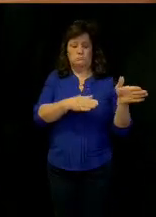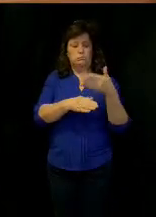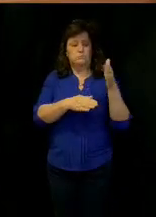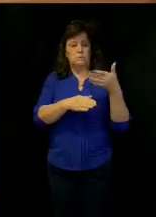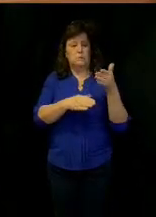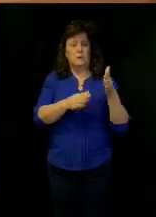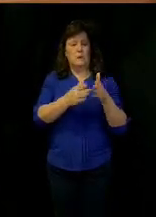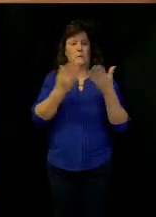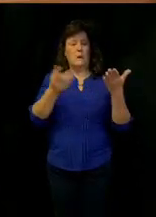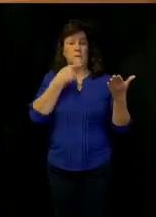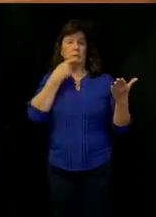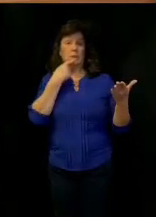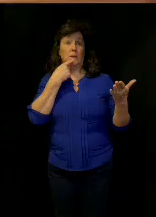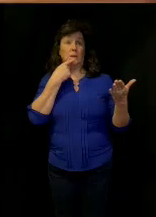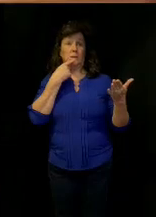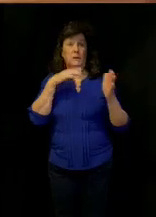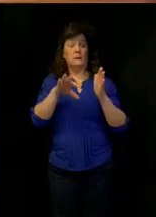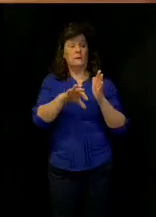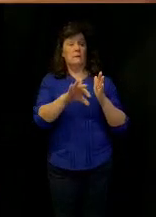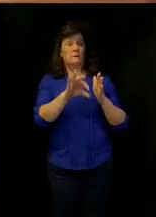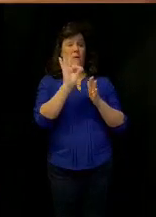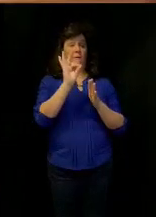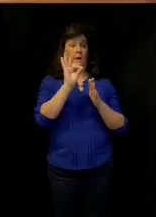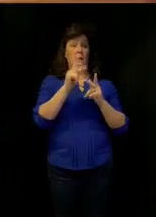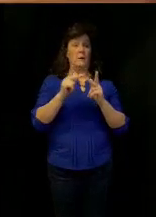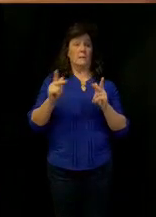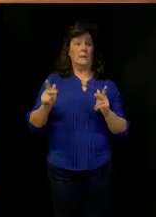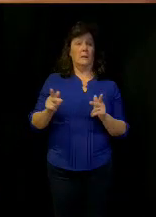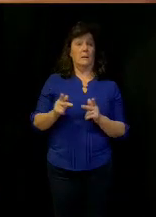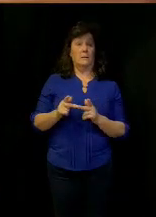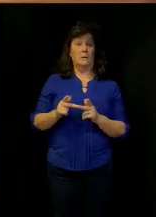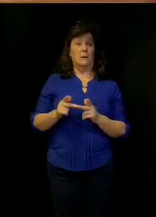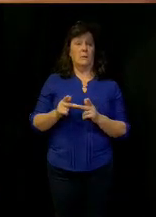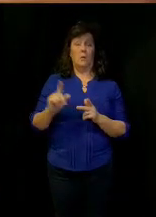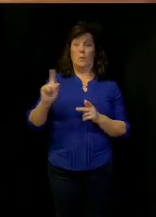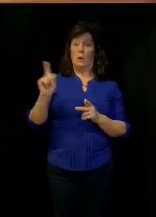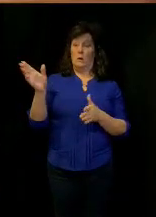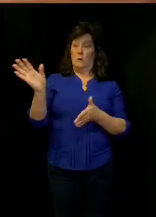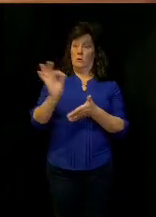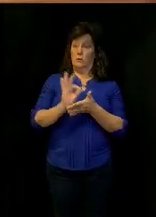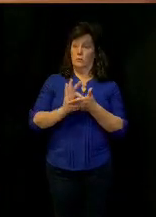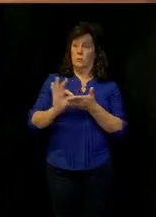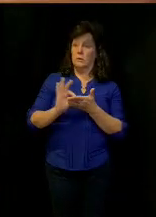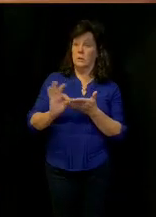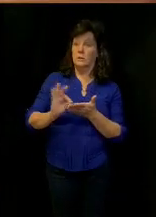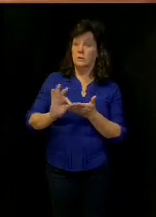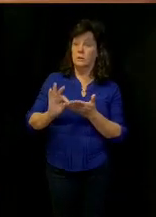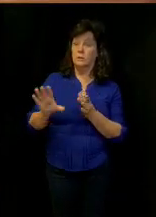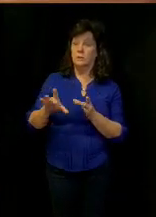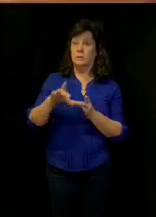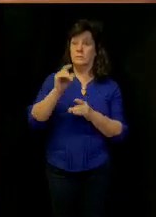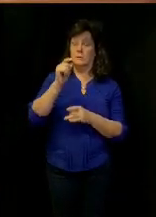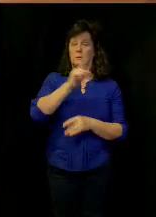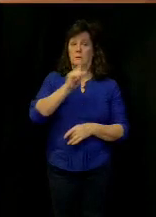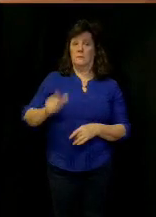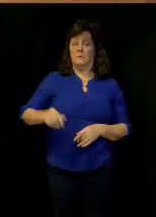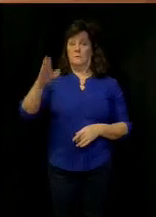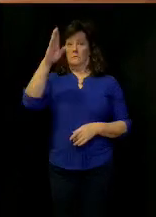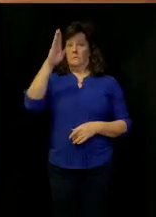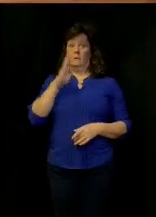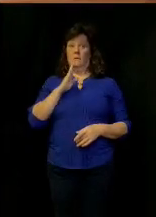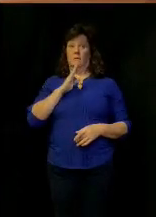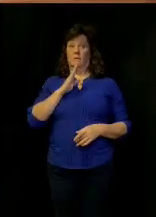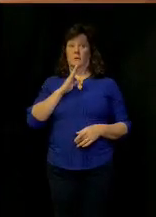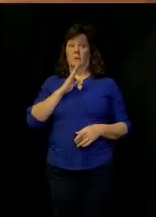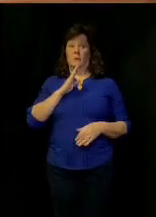And the Bible says this, he found the place that it was written. The Spirit of the Lord God